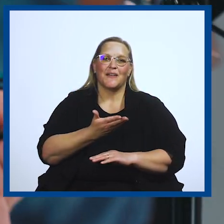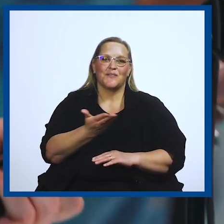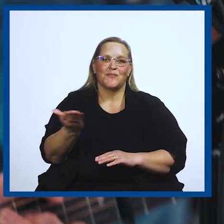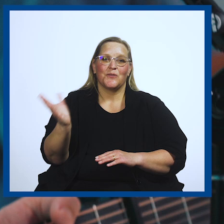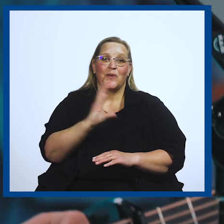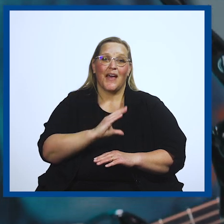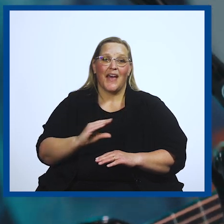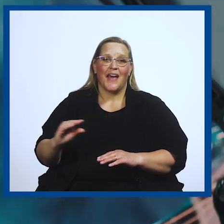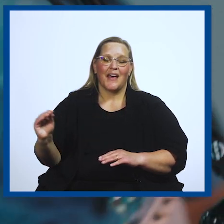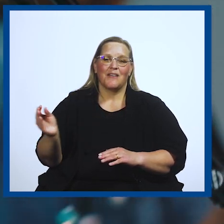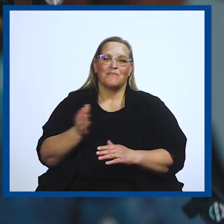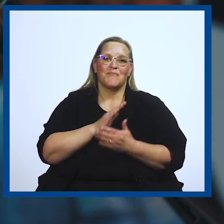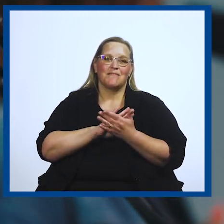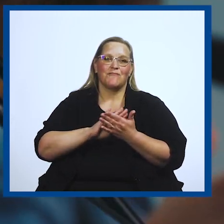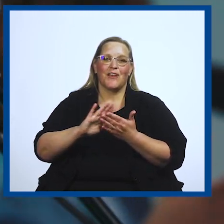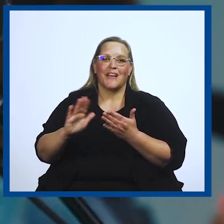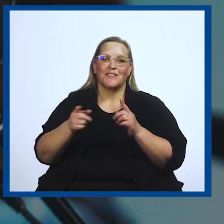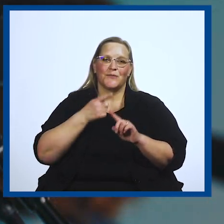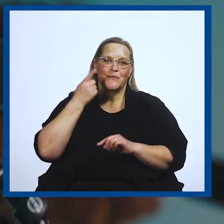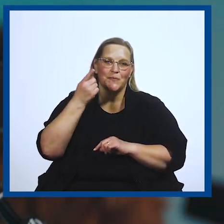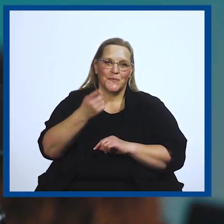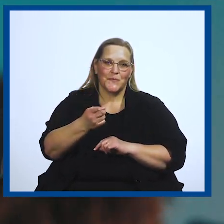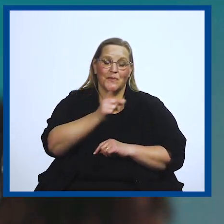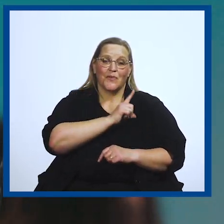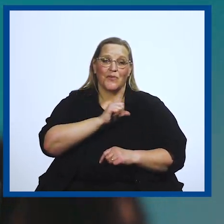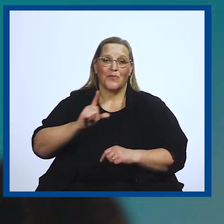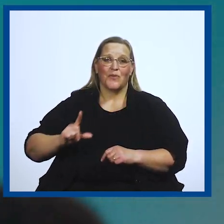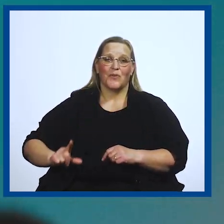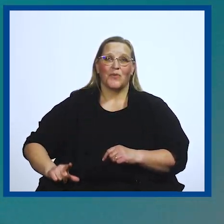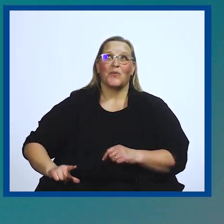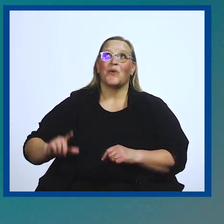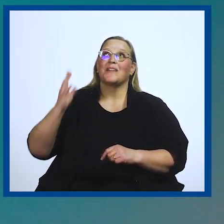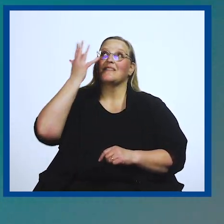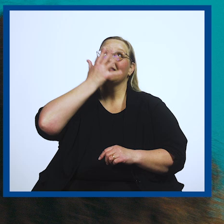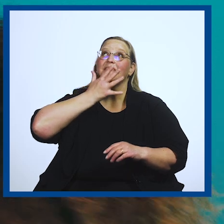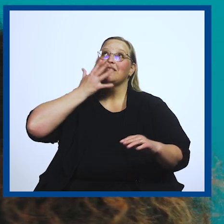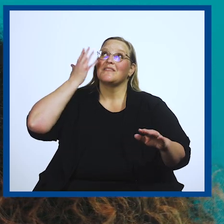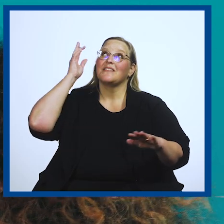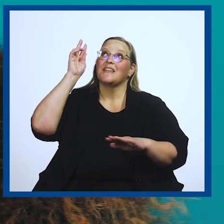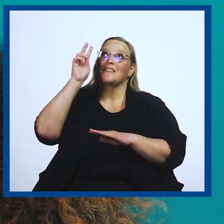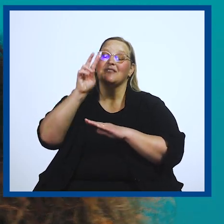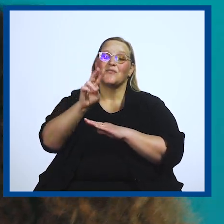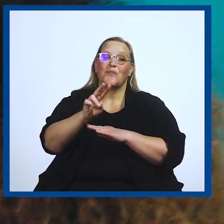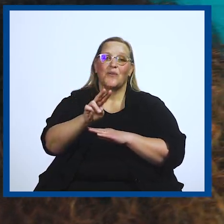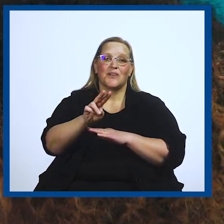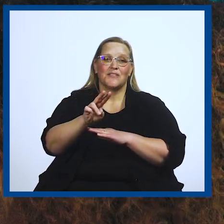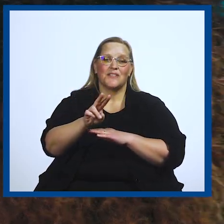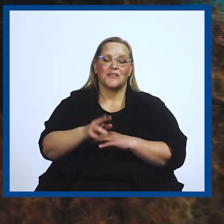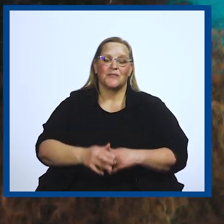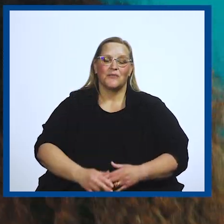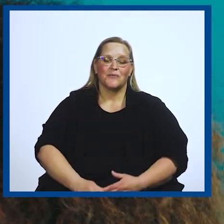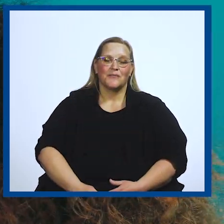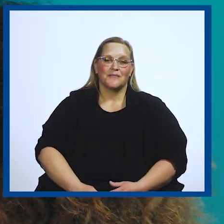be gracious to you. The Lord turn his face